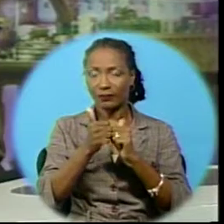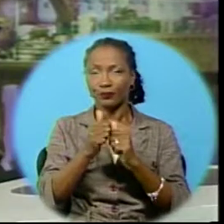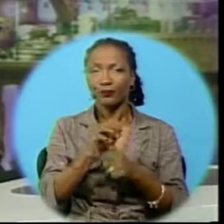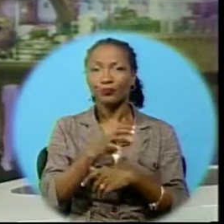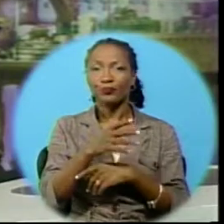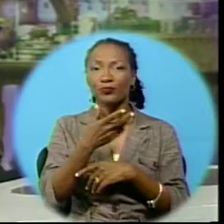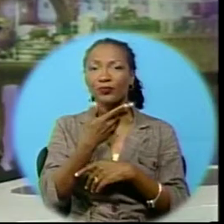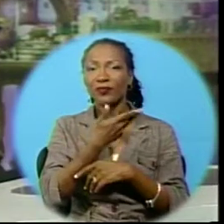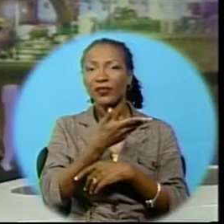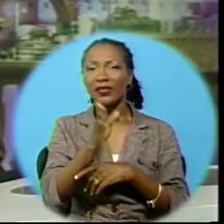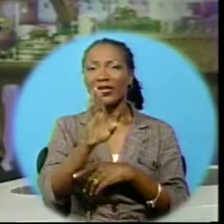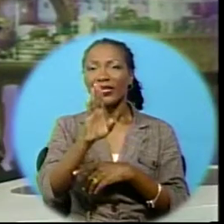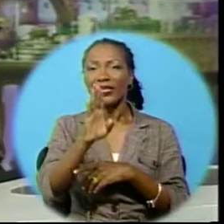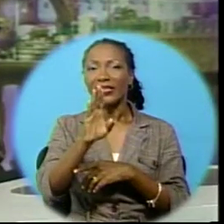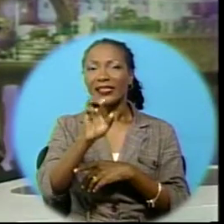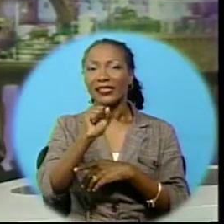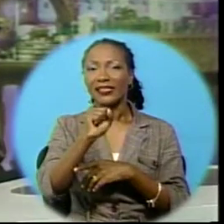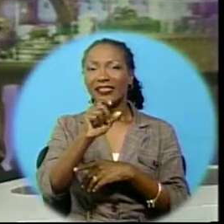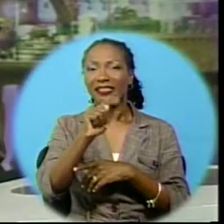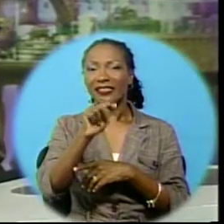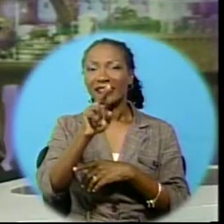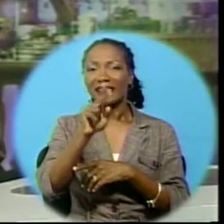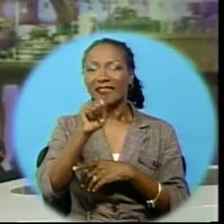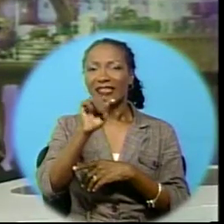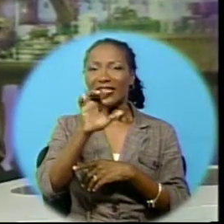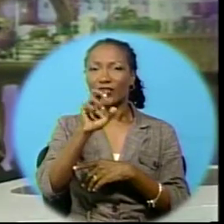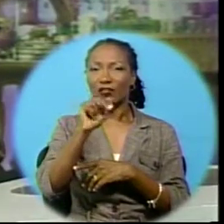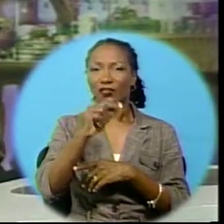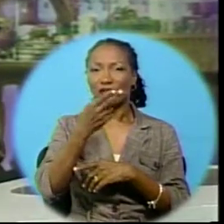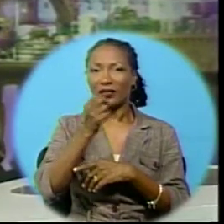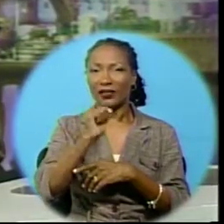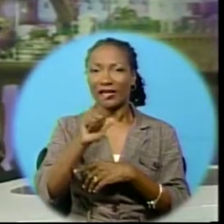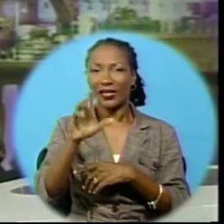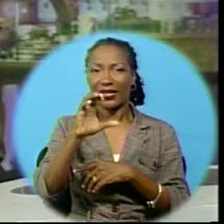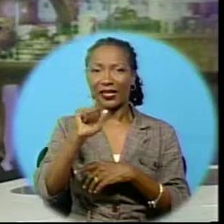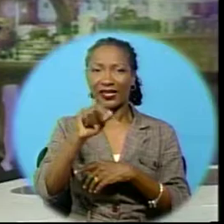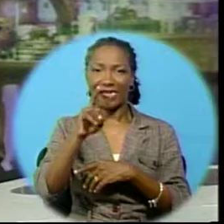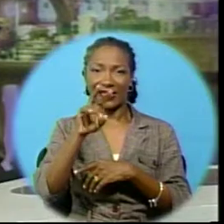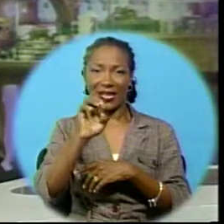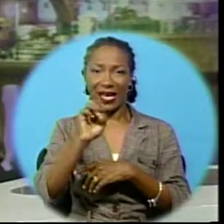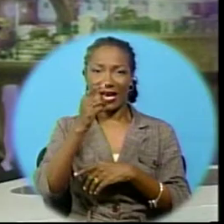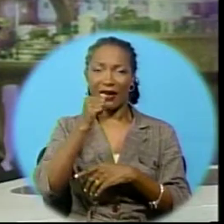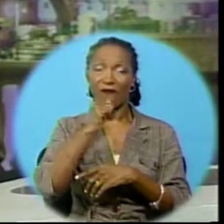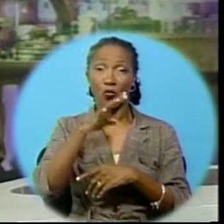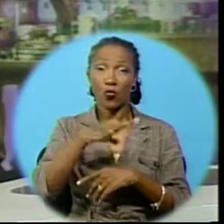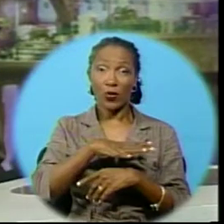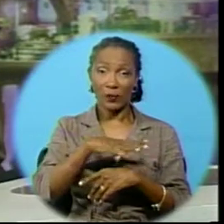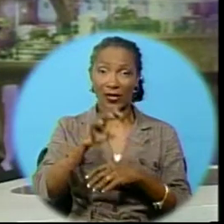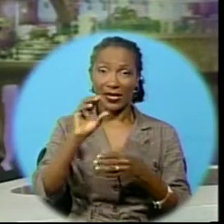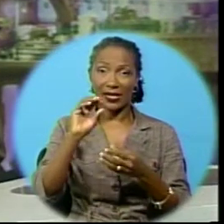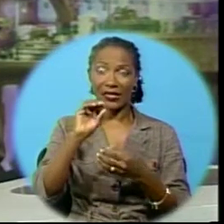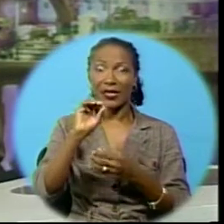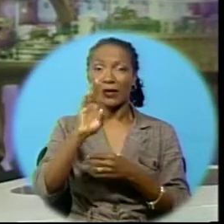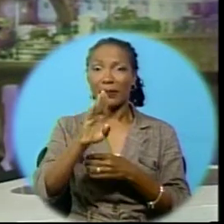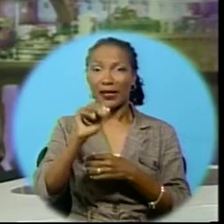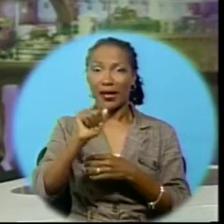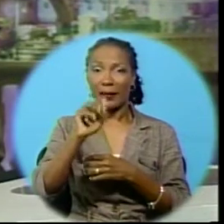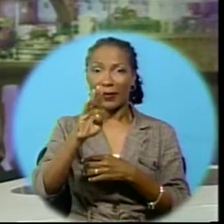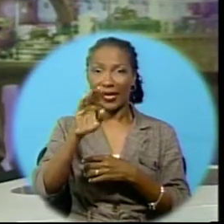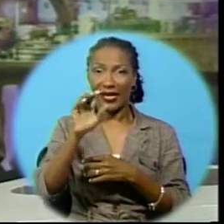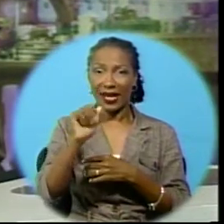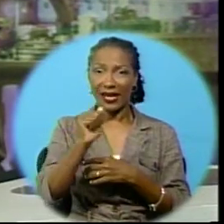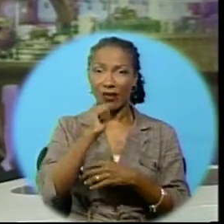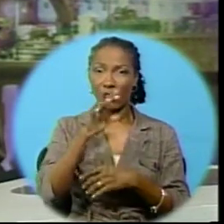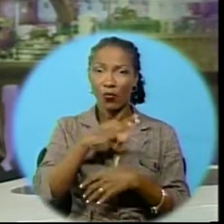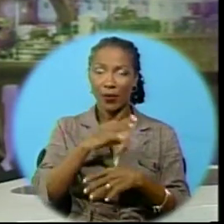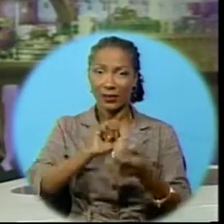no surprise when Station Hill Cavaliers won last night's BABA #1 Beauty Supply Beauty Exchange Women's Knockout